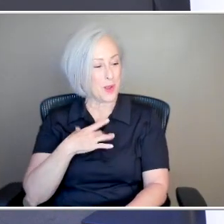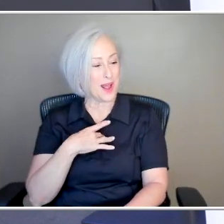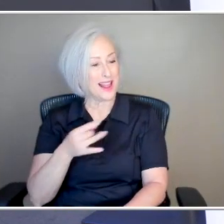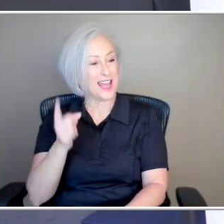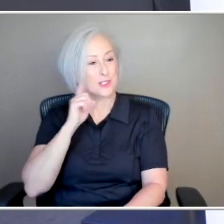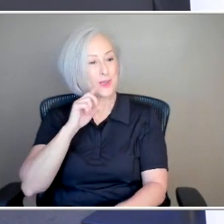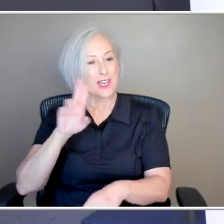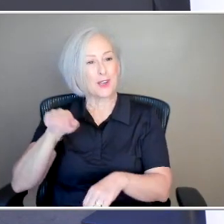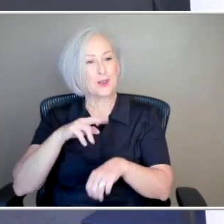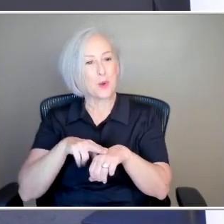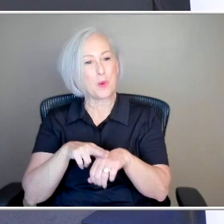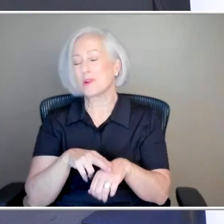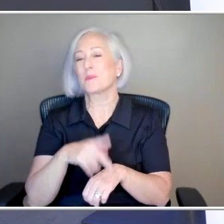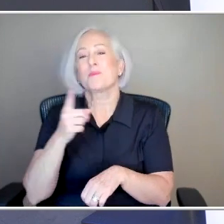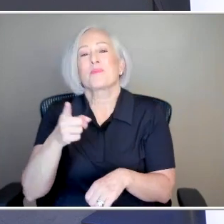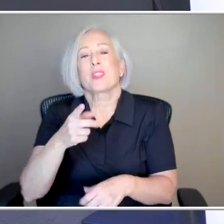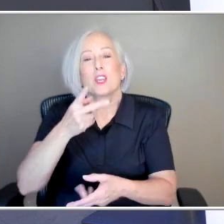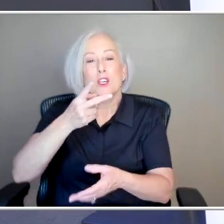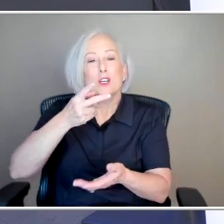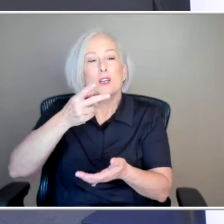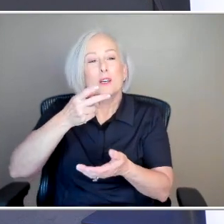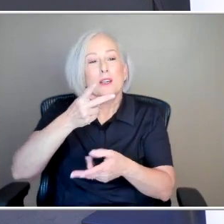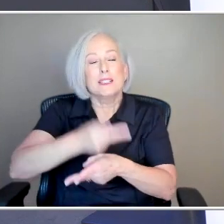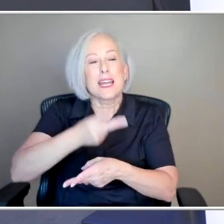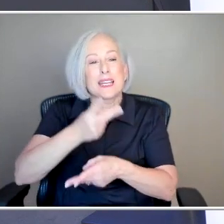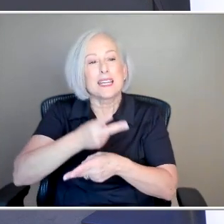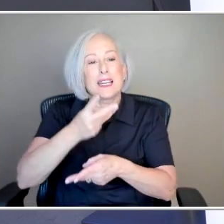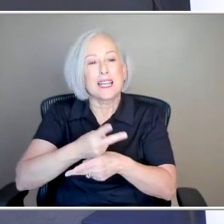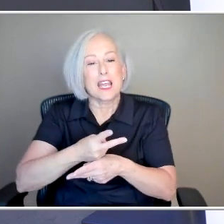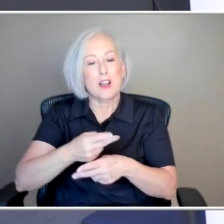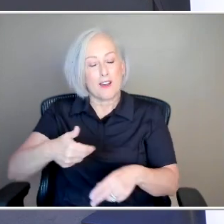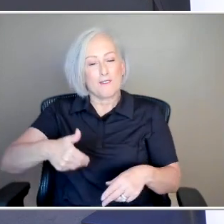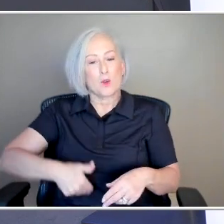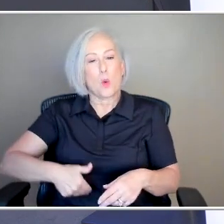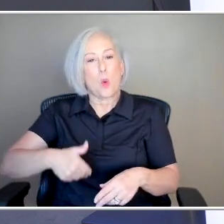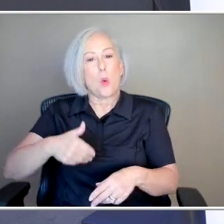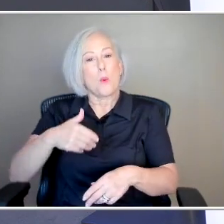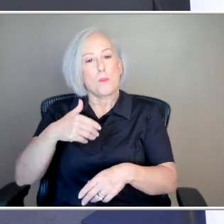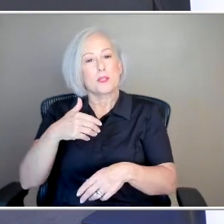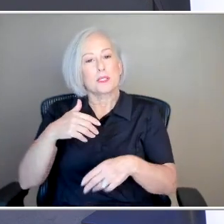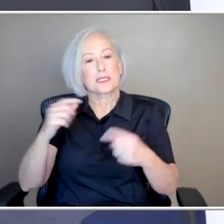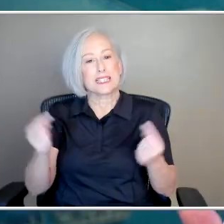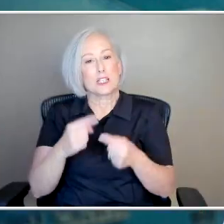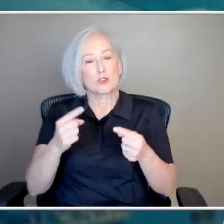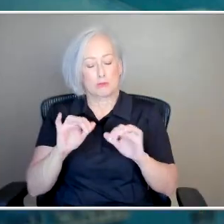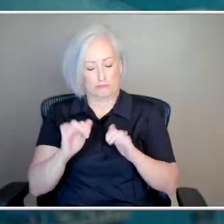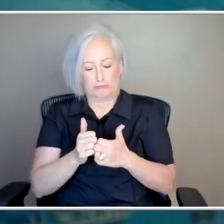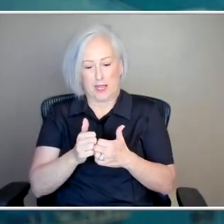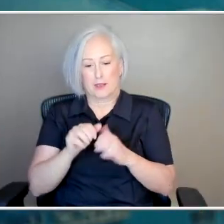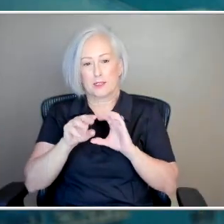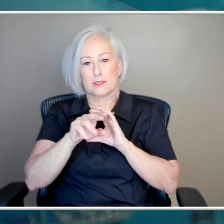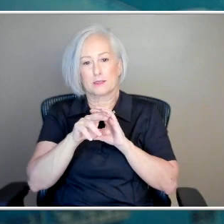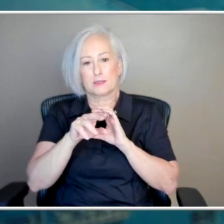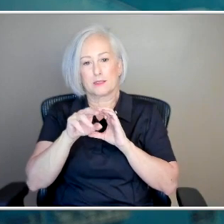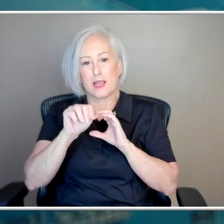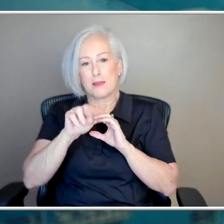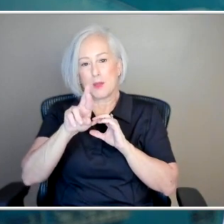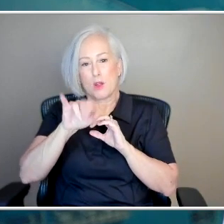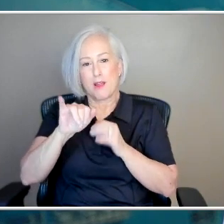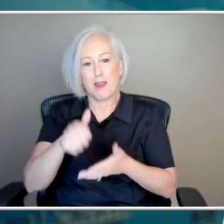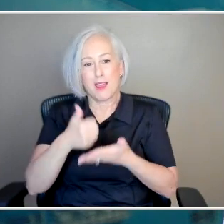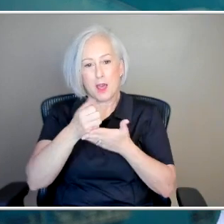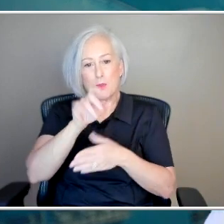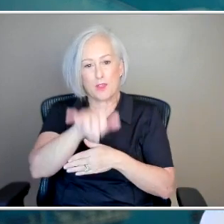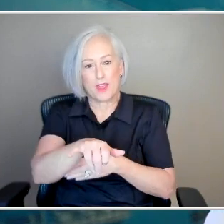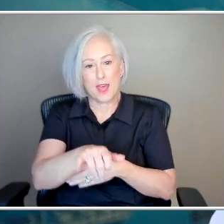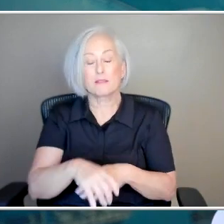treating core muscle injury, how does MRI help in that situation? So that's one of the things that's really helped advance the diagnosis of this